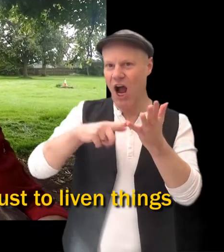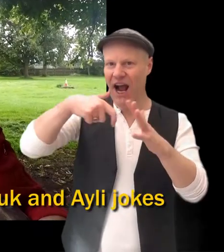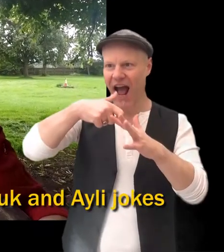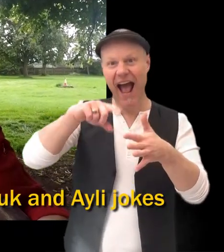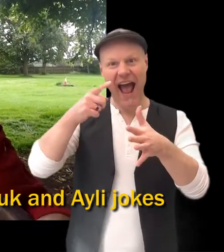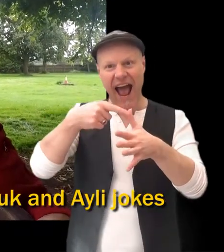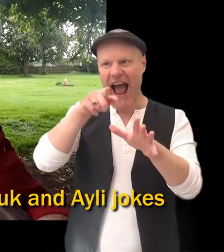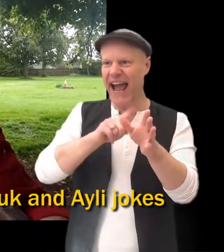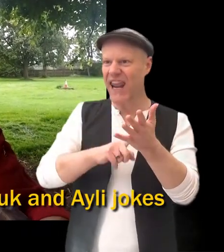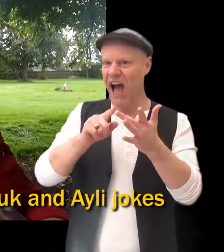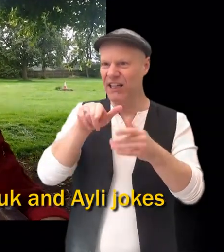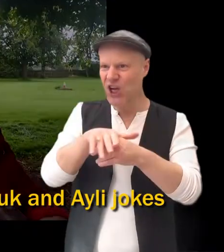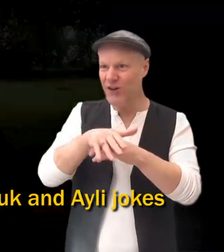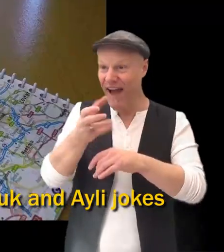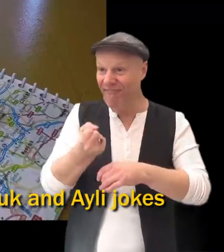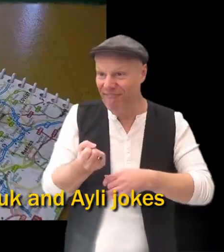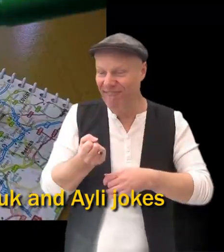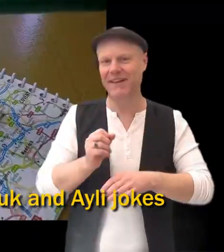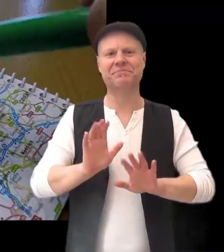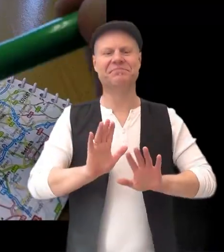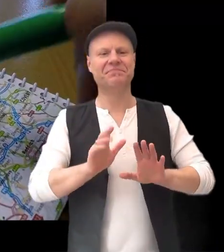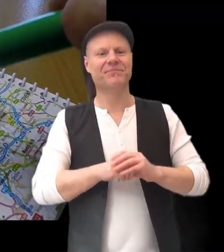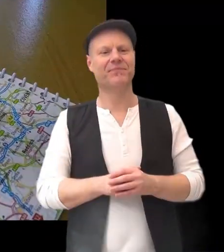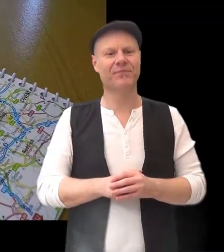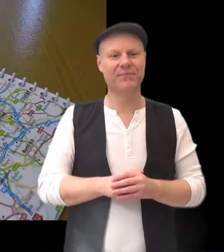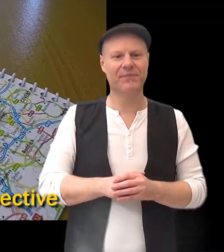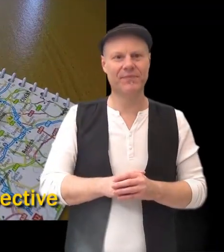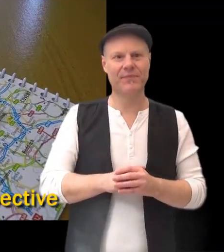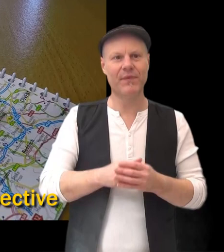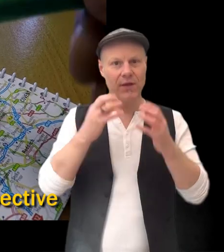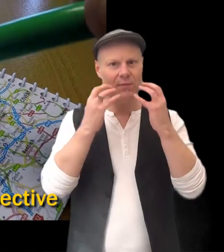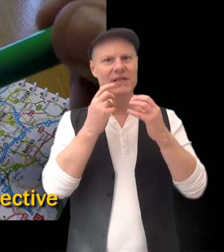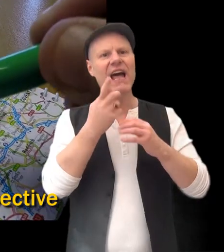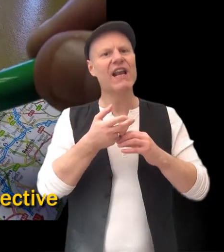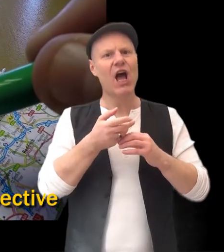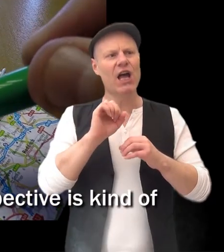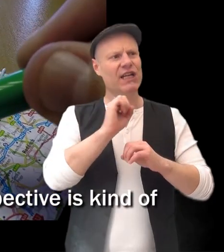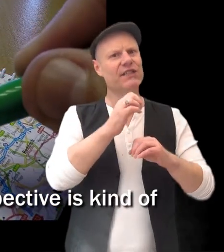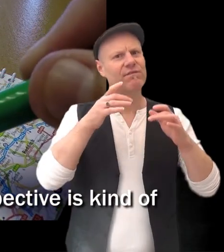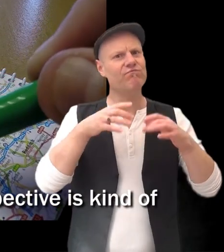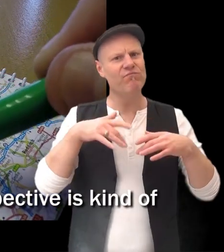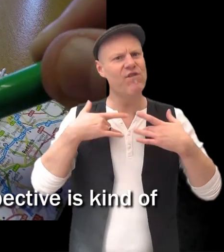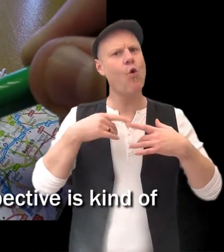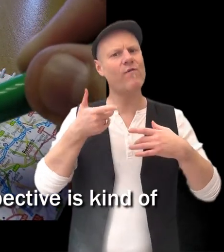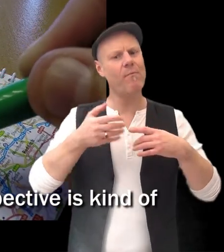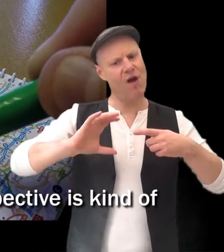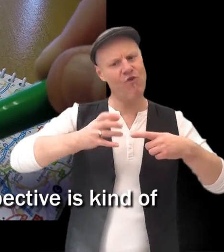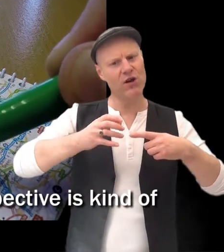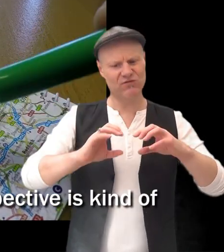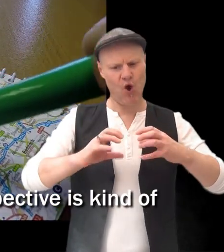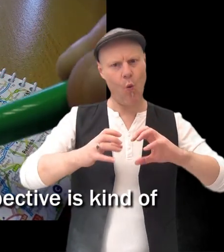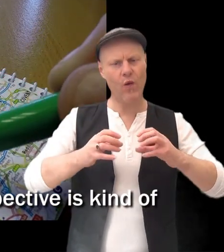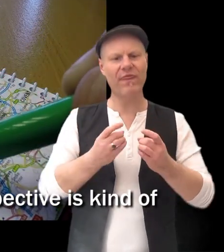and Aylor jokes, do you? He's saying... mineral perspective. Yeah, this is the mineral perspective. It's kind